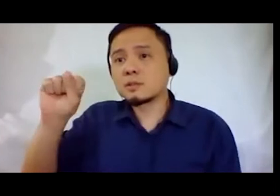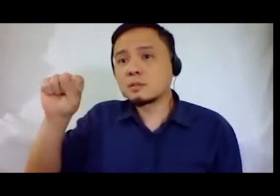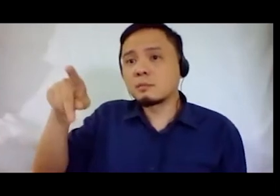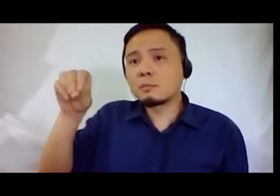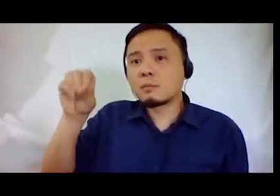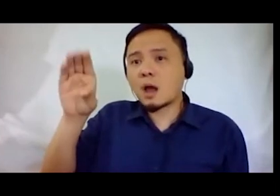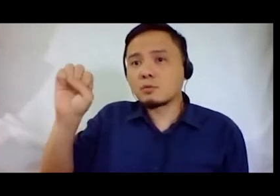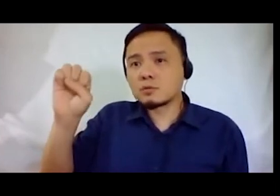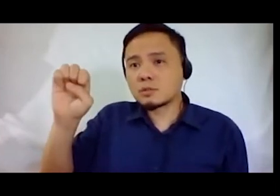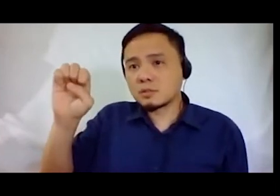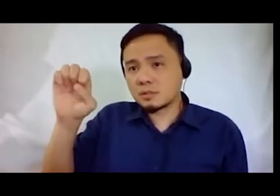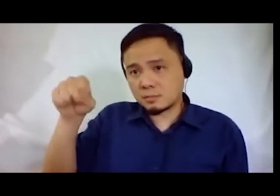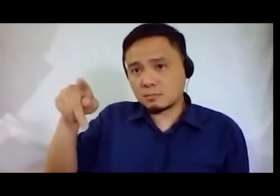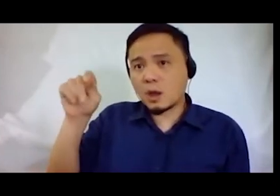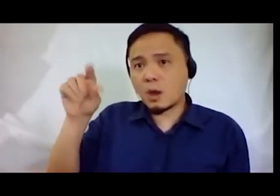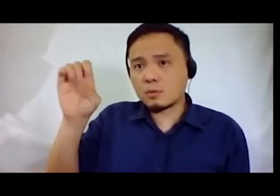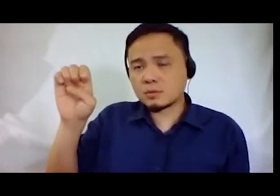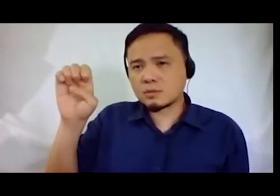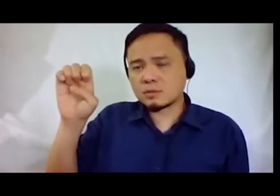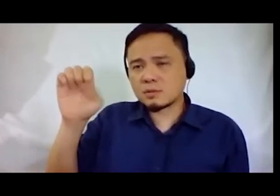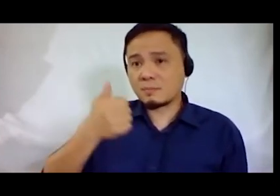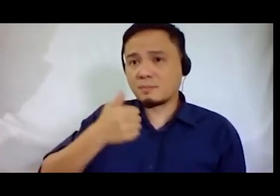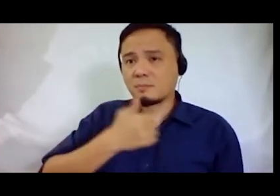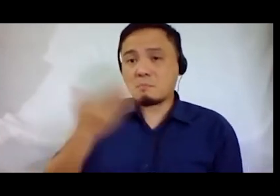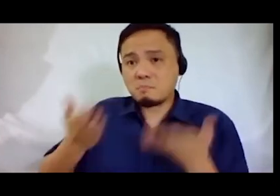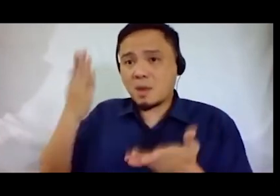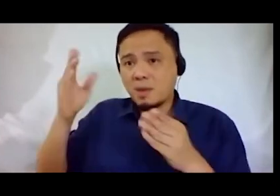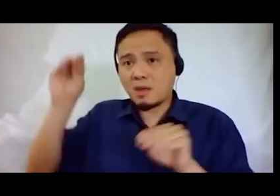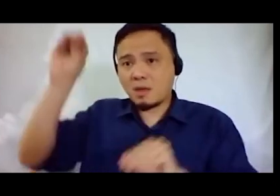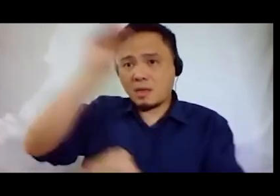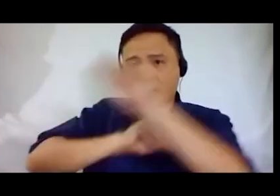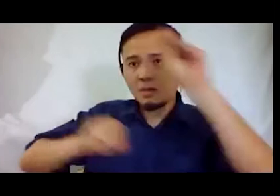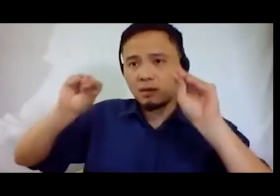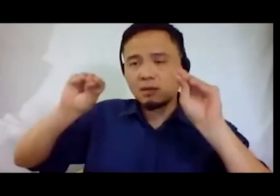or maybe sorry, go back up to the top.